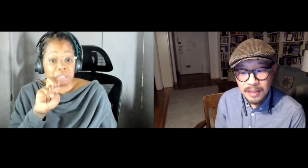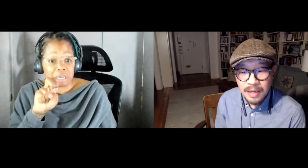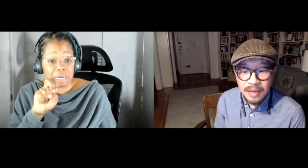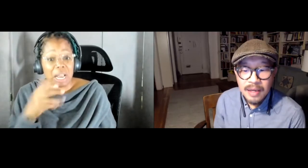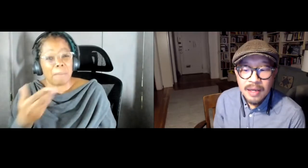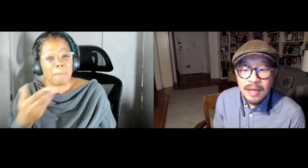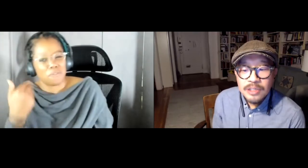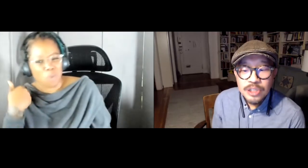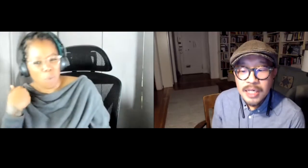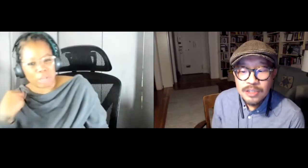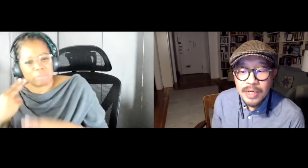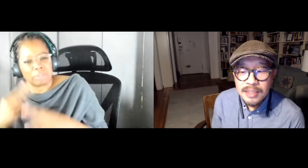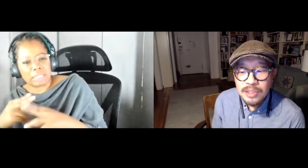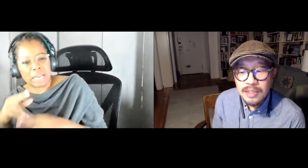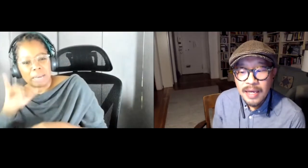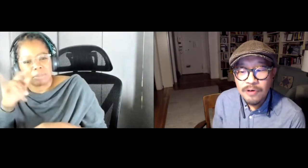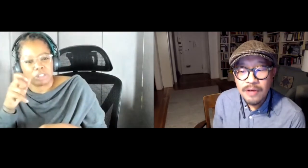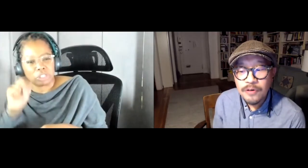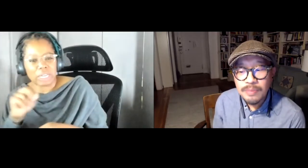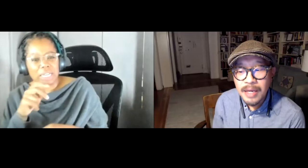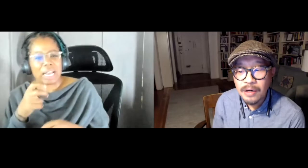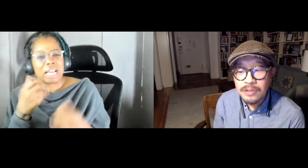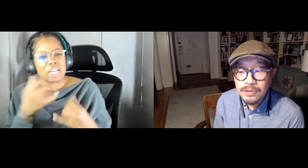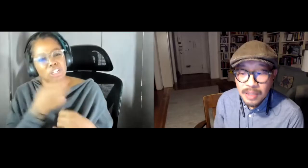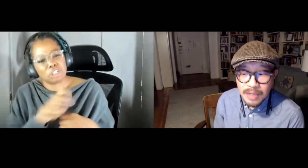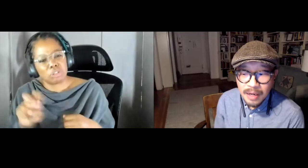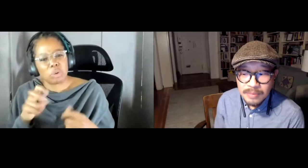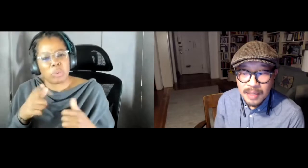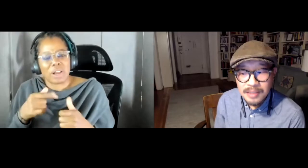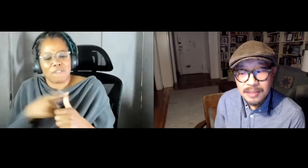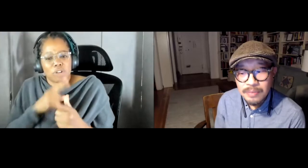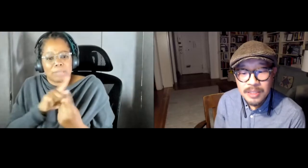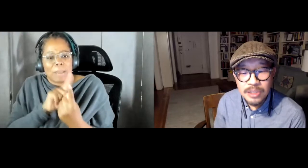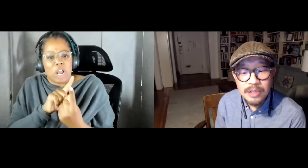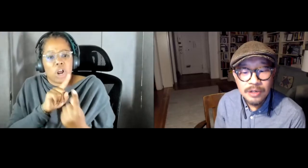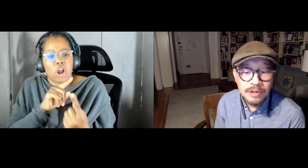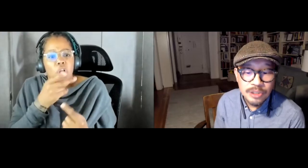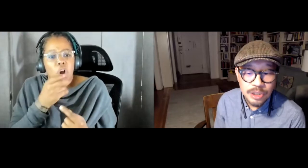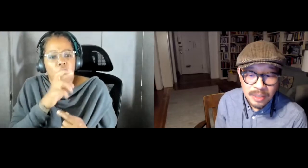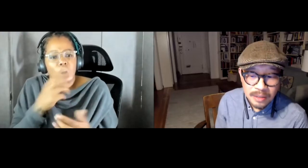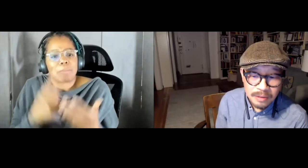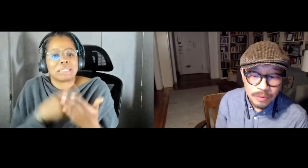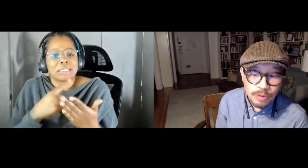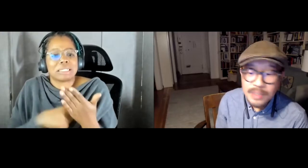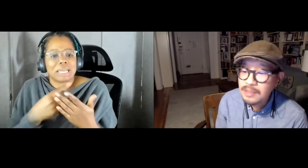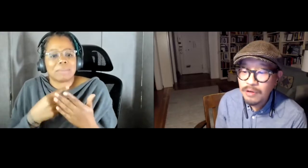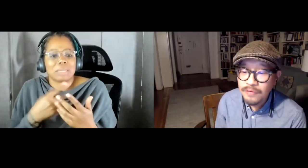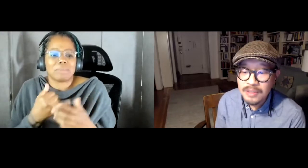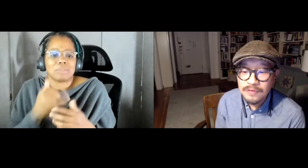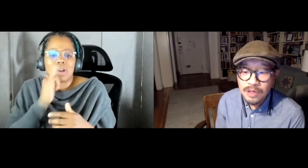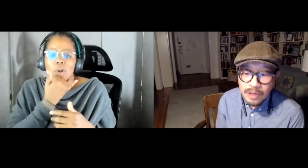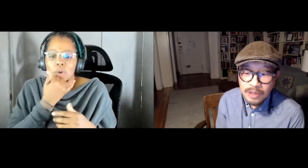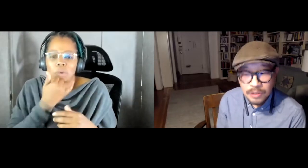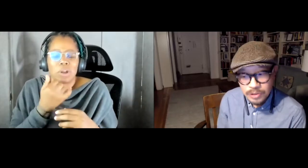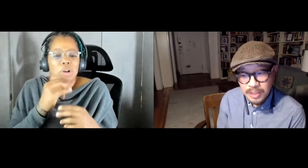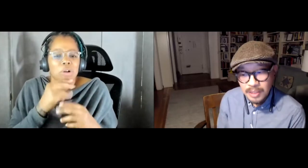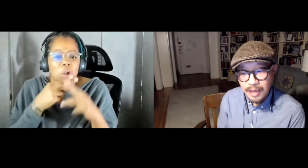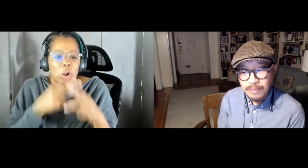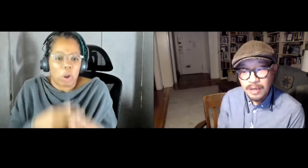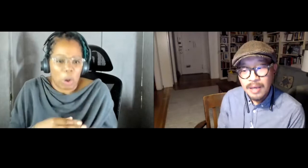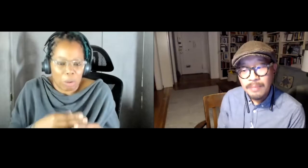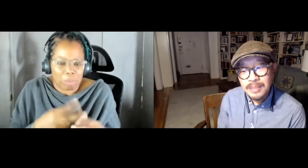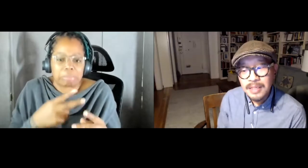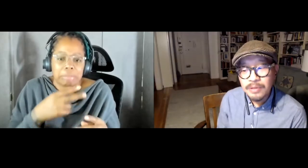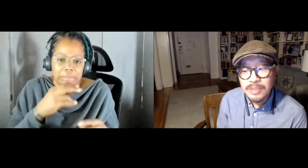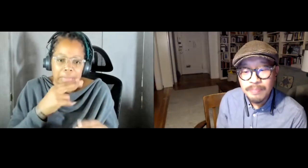Jean. Jean had transitioned after I first met her, so sometimes I still misgendered her as Jean, which wasn't so offensive to her, so she